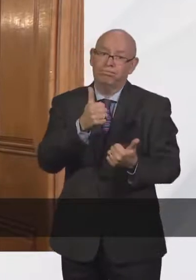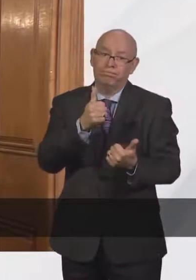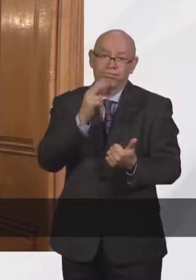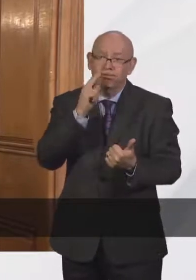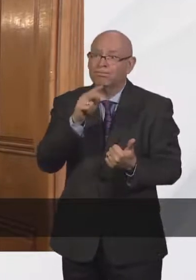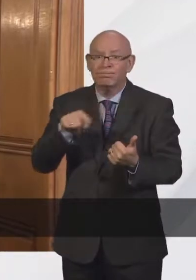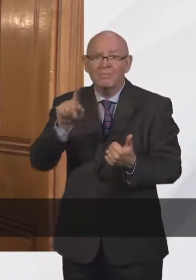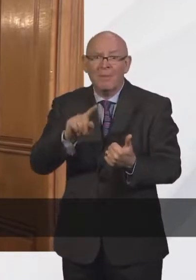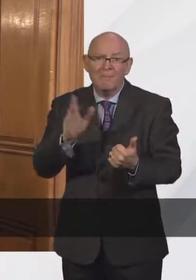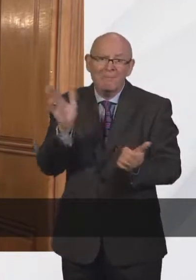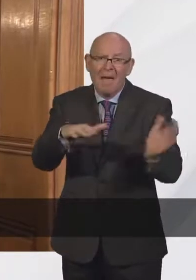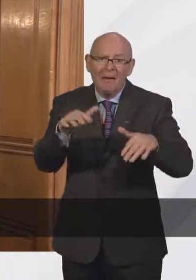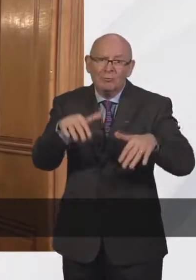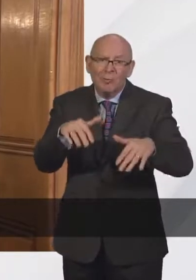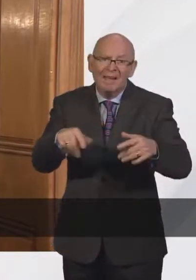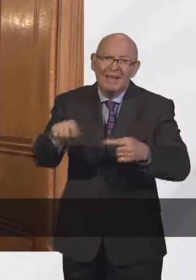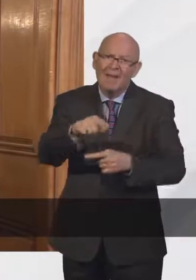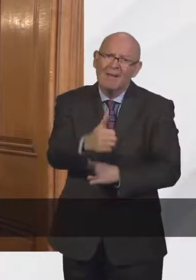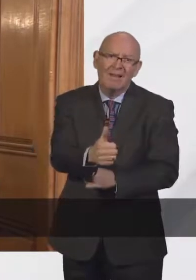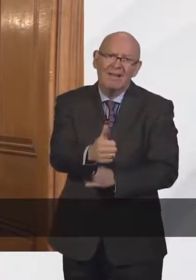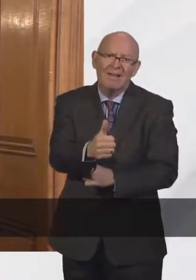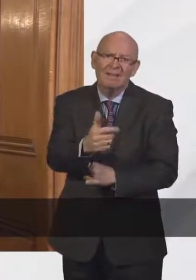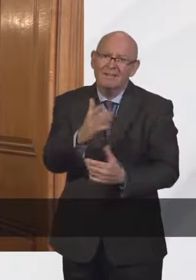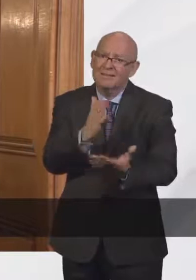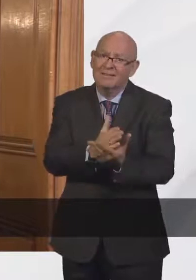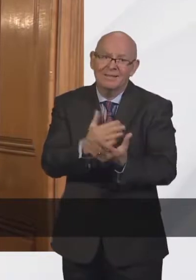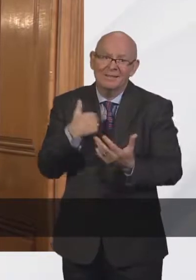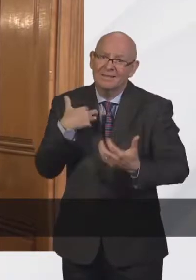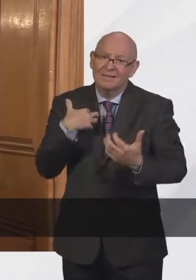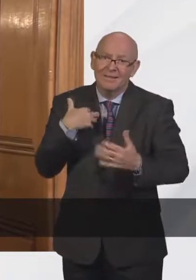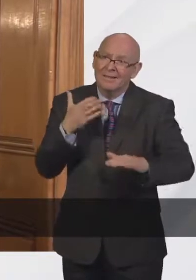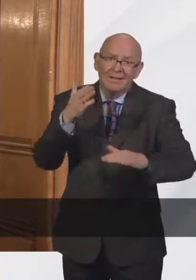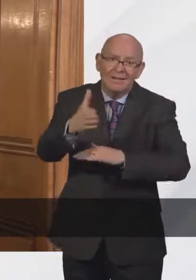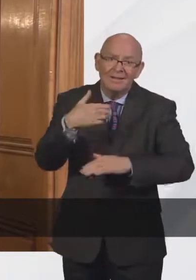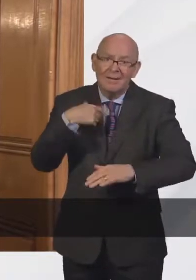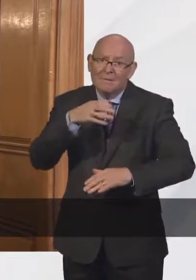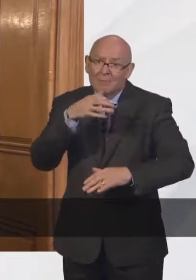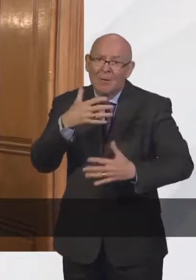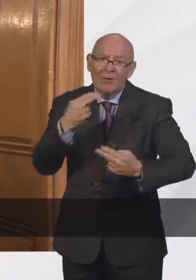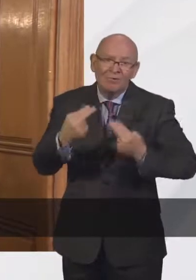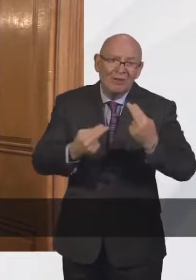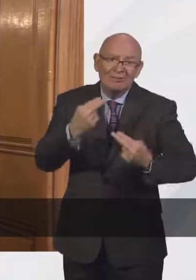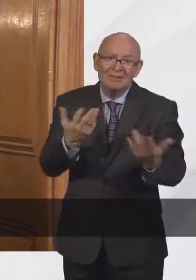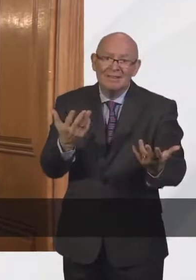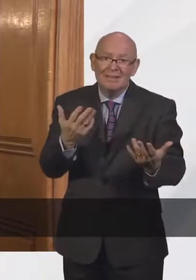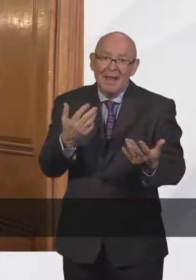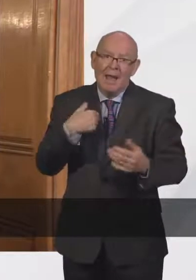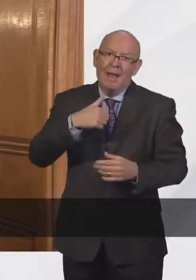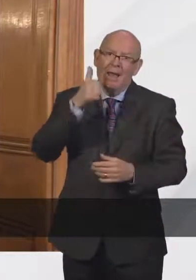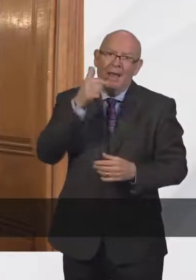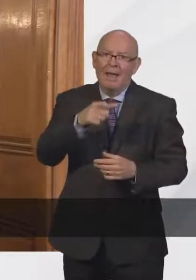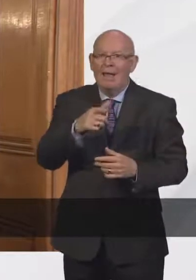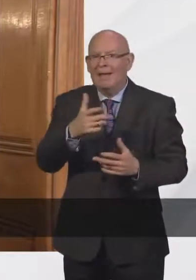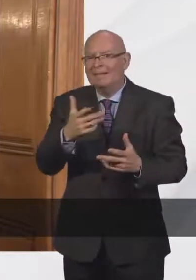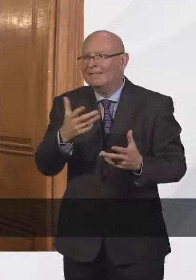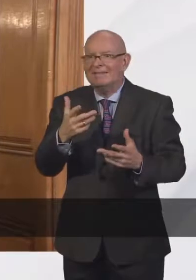people will. I think people need to go out. I think people need to enjoy themselves and rediscover things that they haven't been able to do for a long